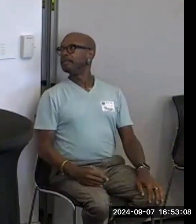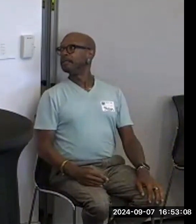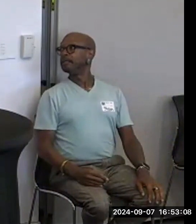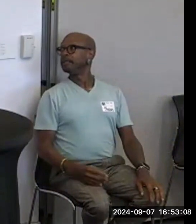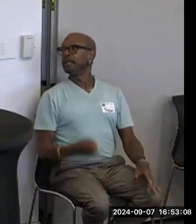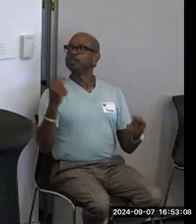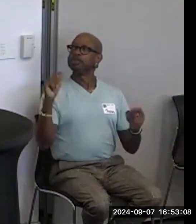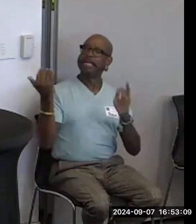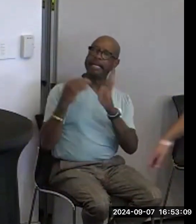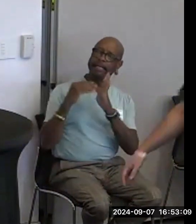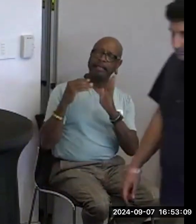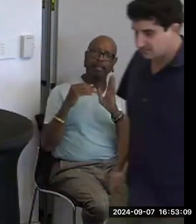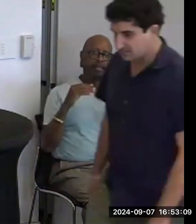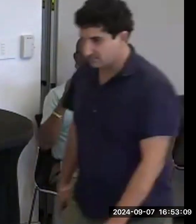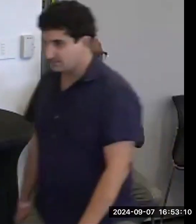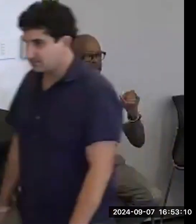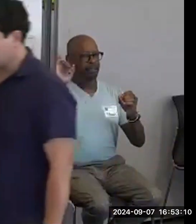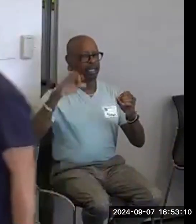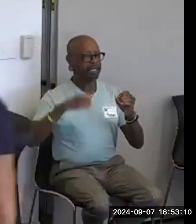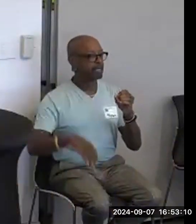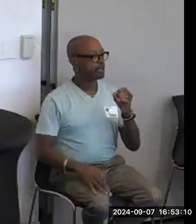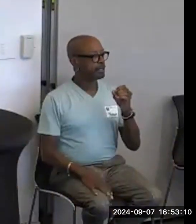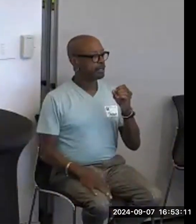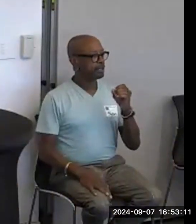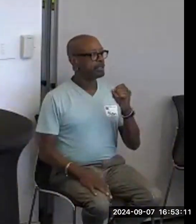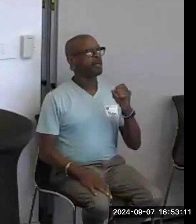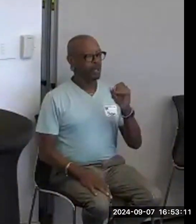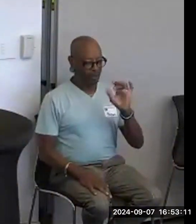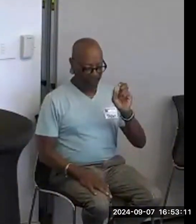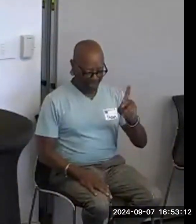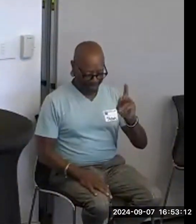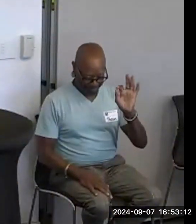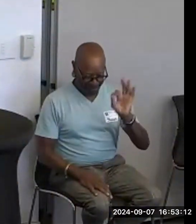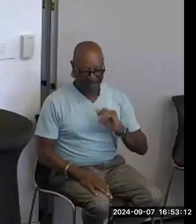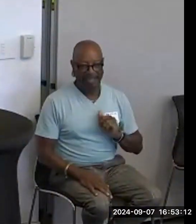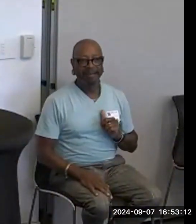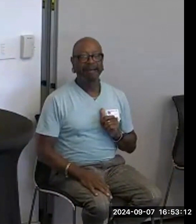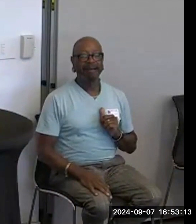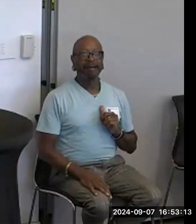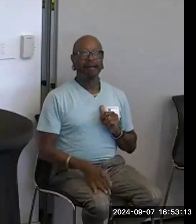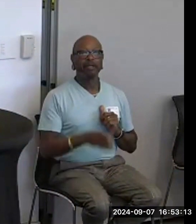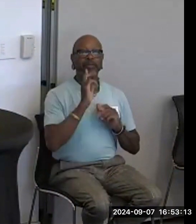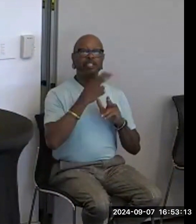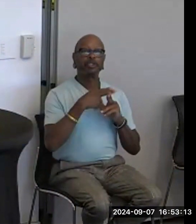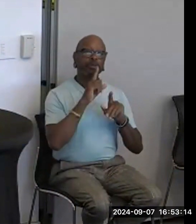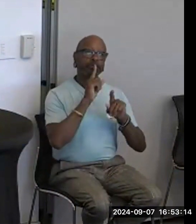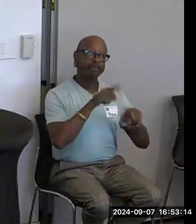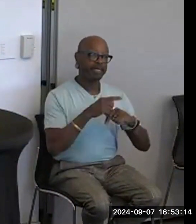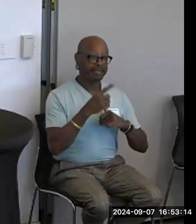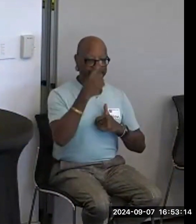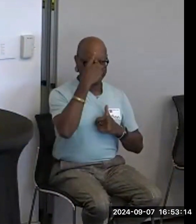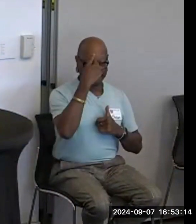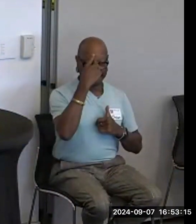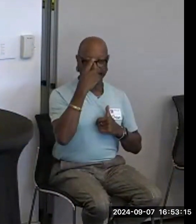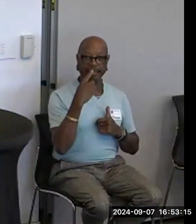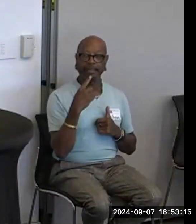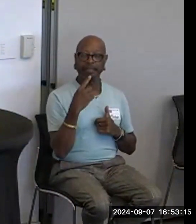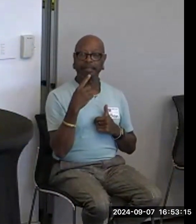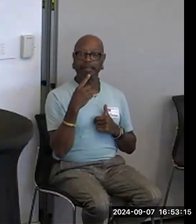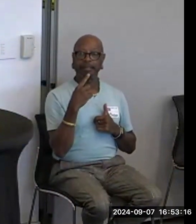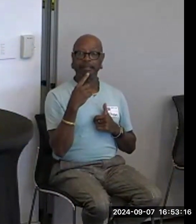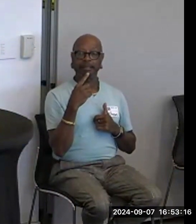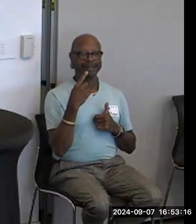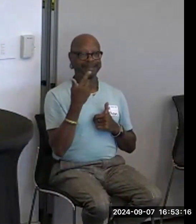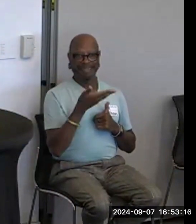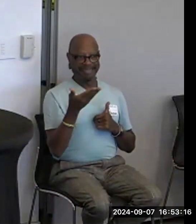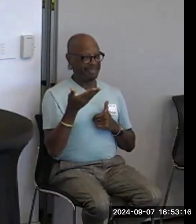try again. Okay, I just did the off and on thing. Hopefully that works. Okay, I'll just give a very short response. I think the gist of things